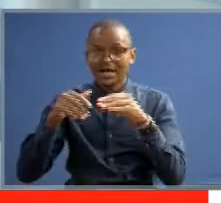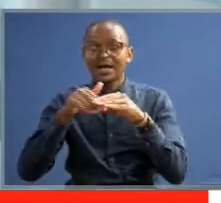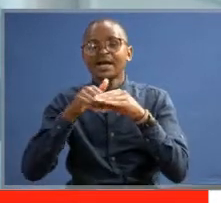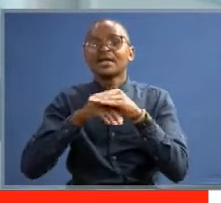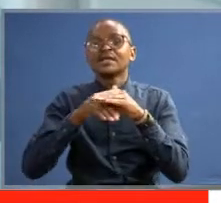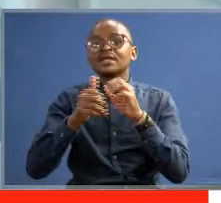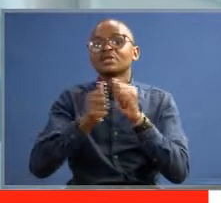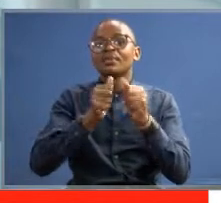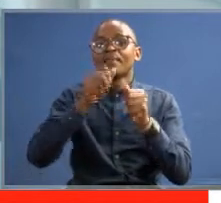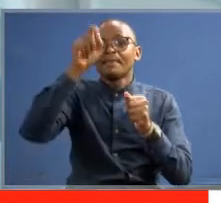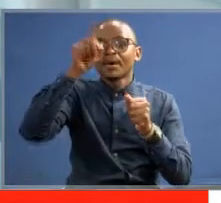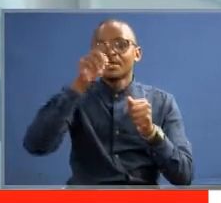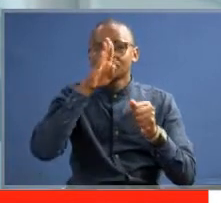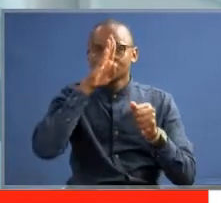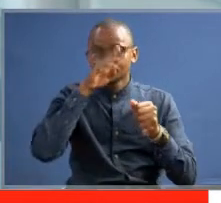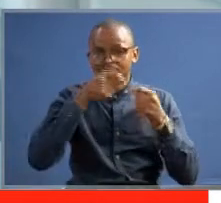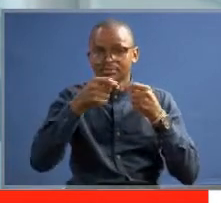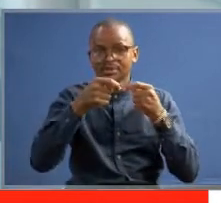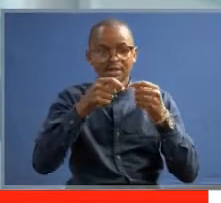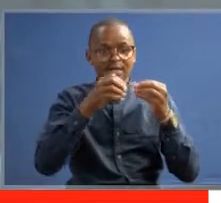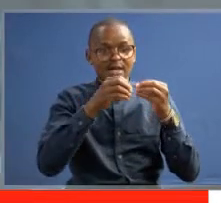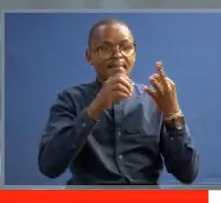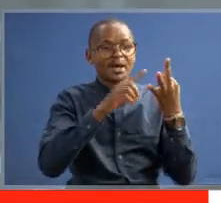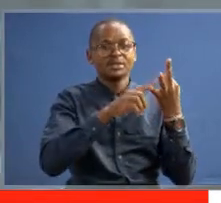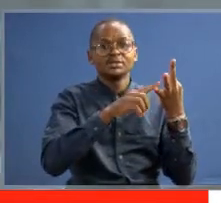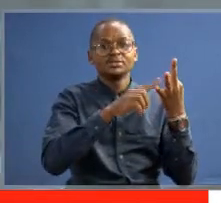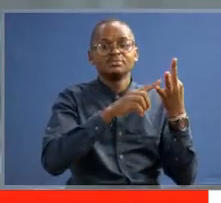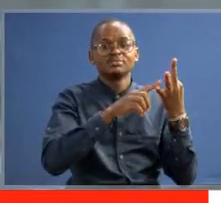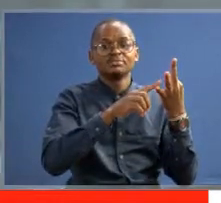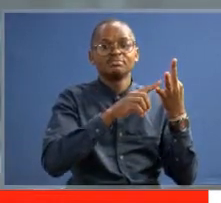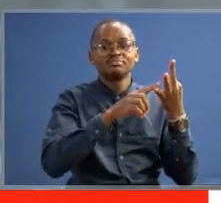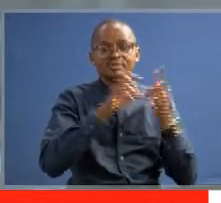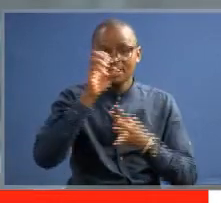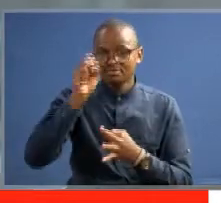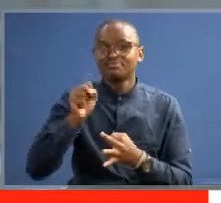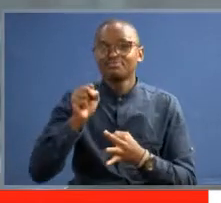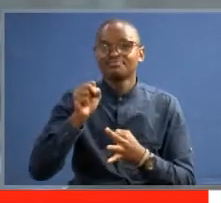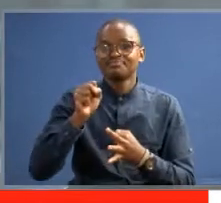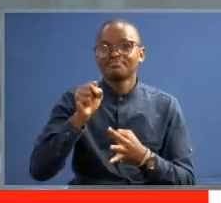which had to be controlled. Number three,